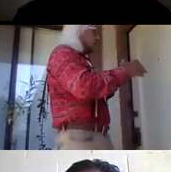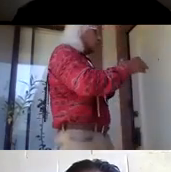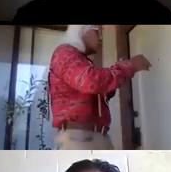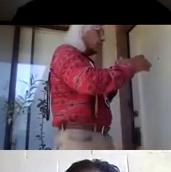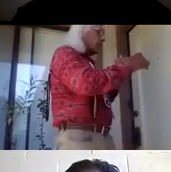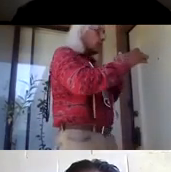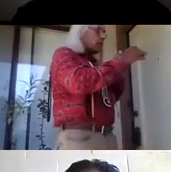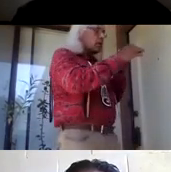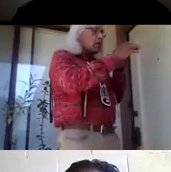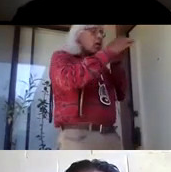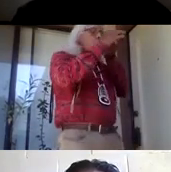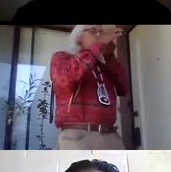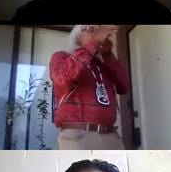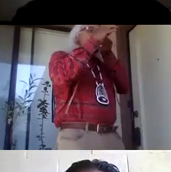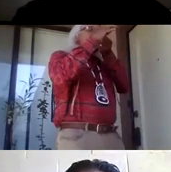East,